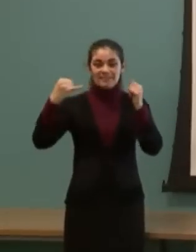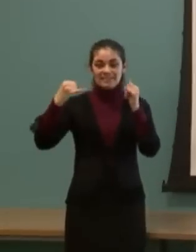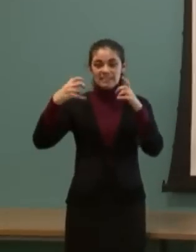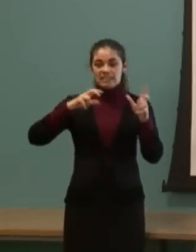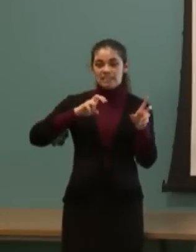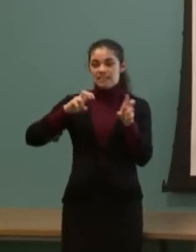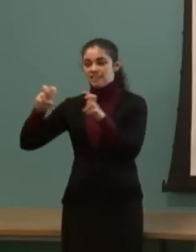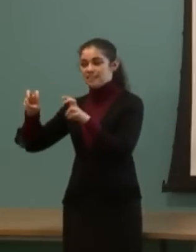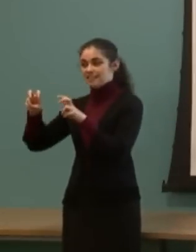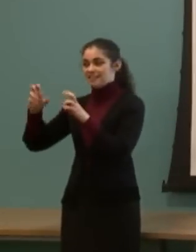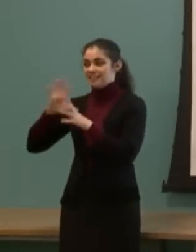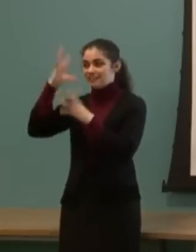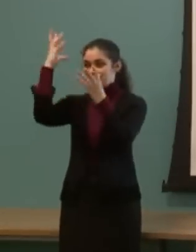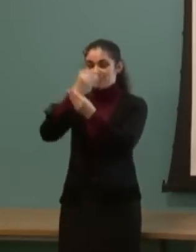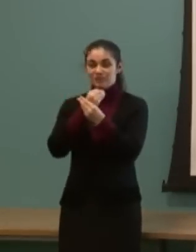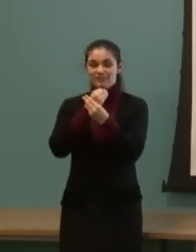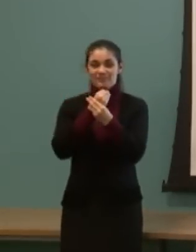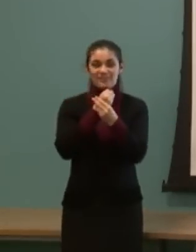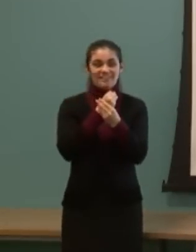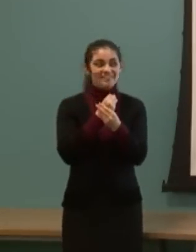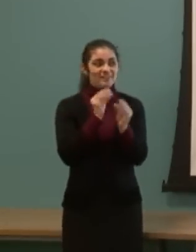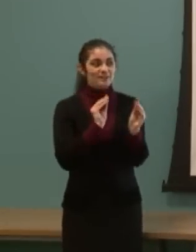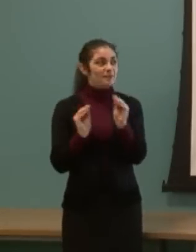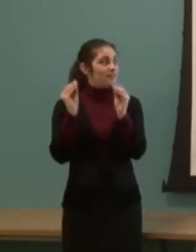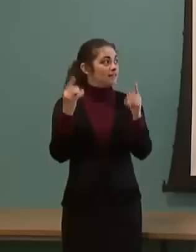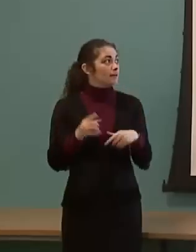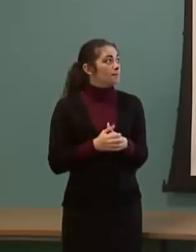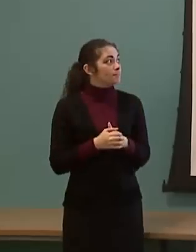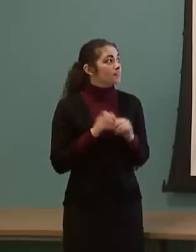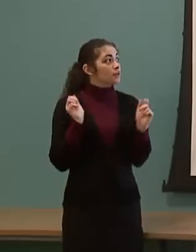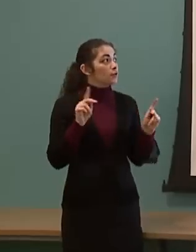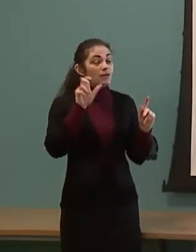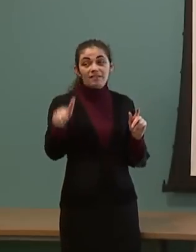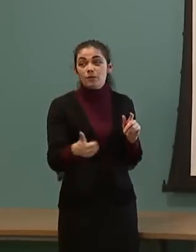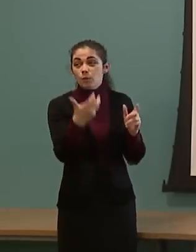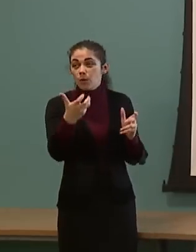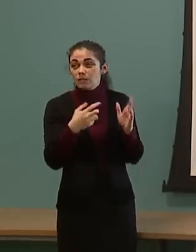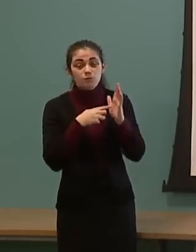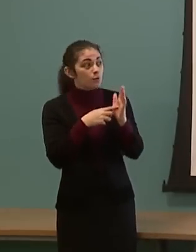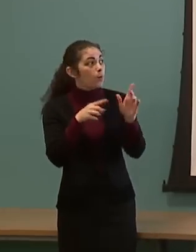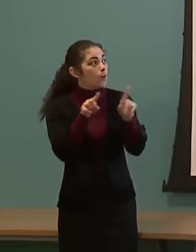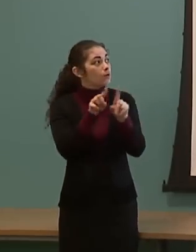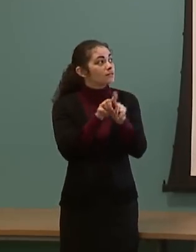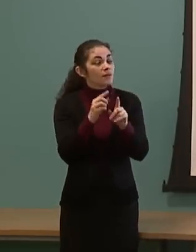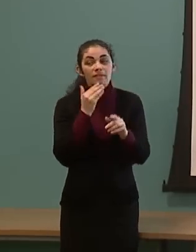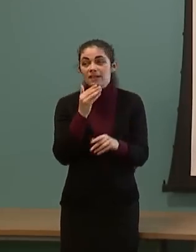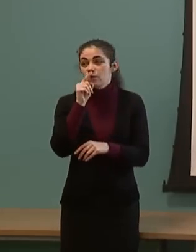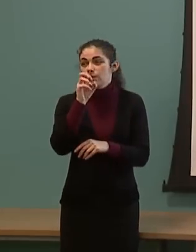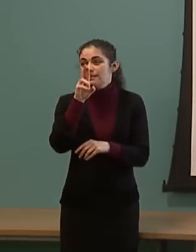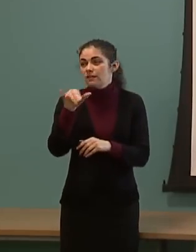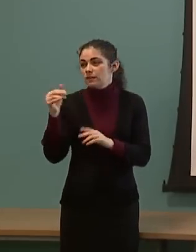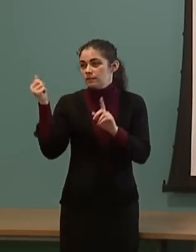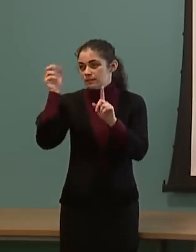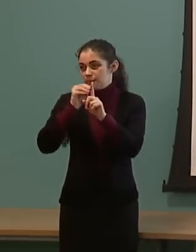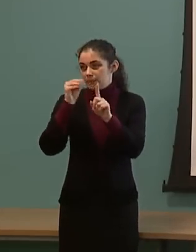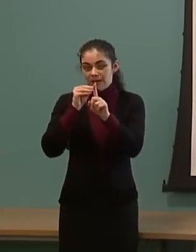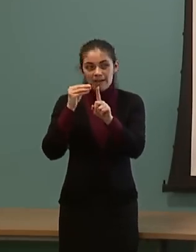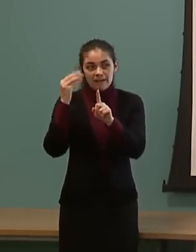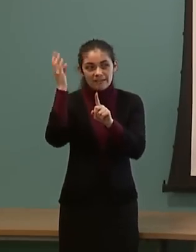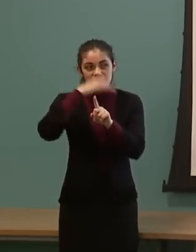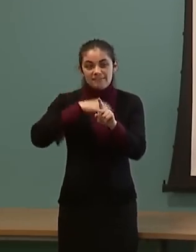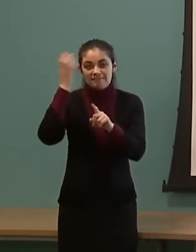pivoting in this very beautiful move here. Okay, the other thing that we'd like to present to you today, thank you, Terry, for reminding me. I don't know how I